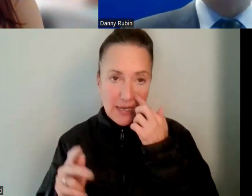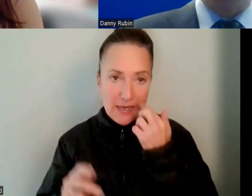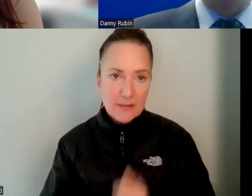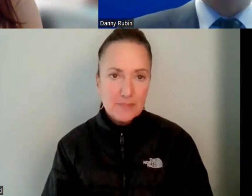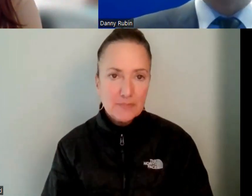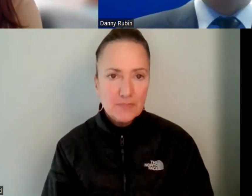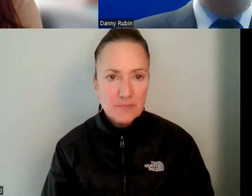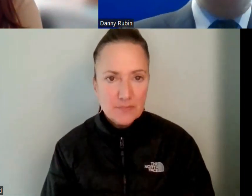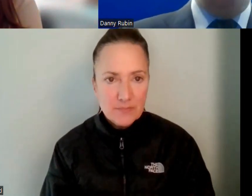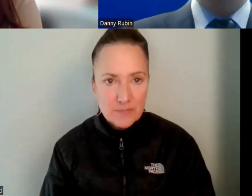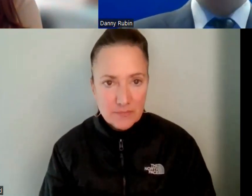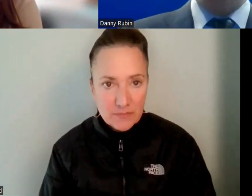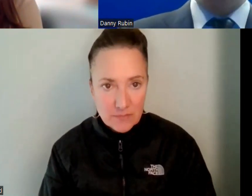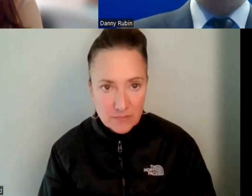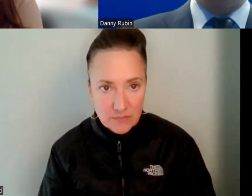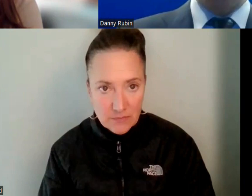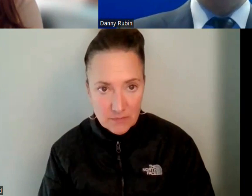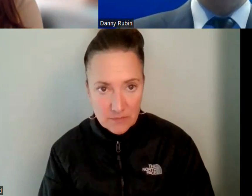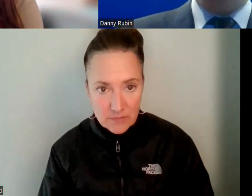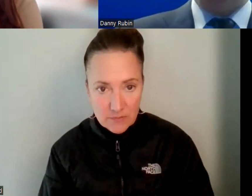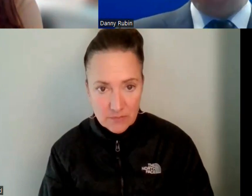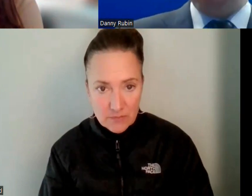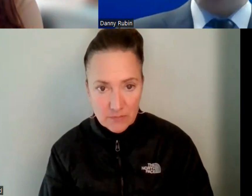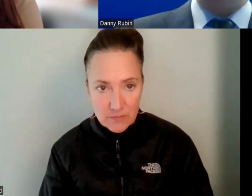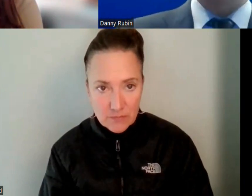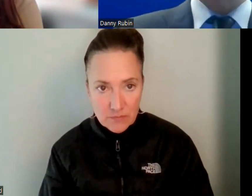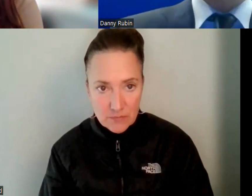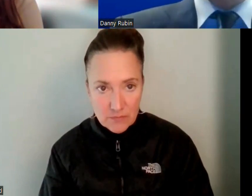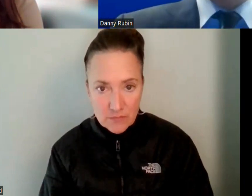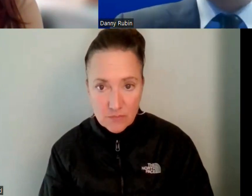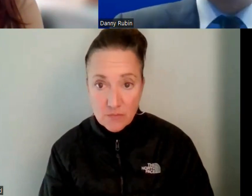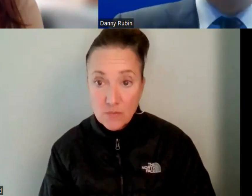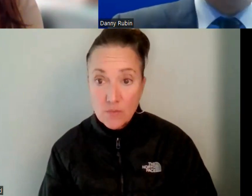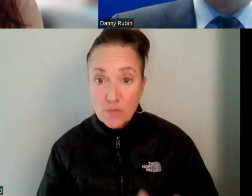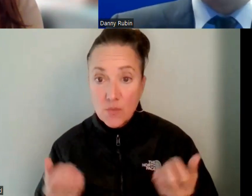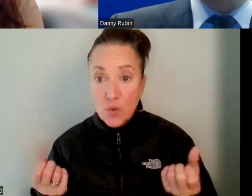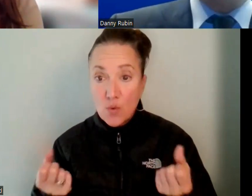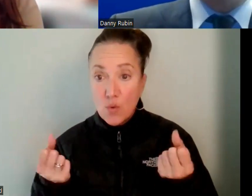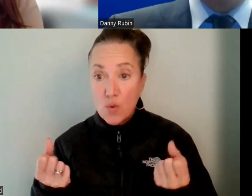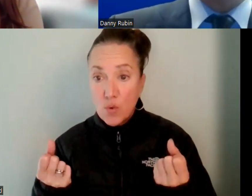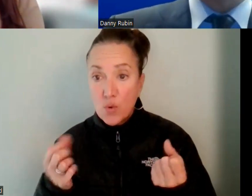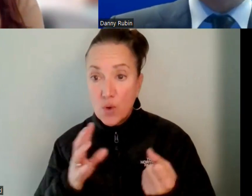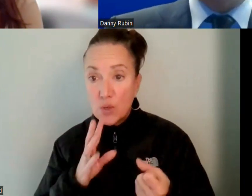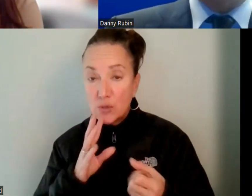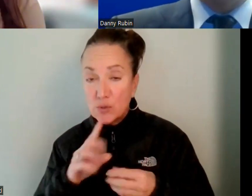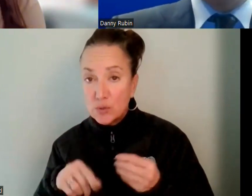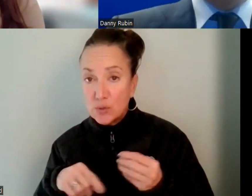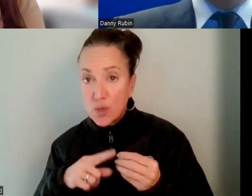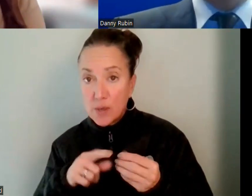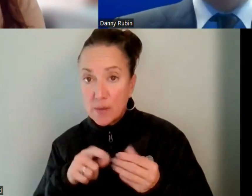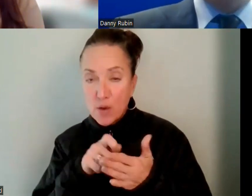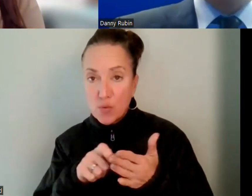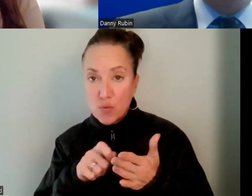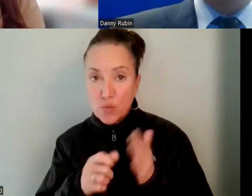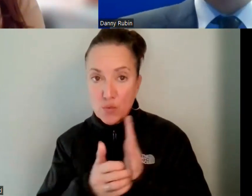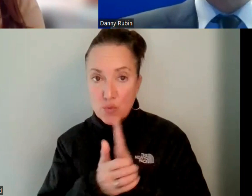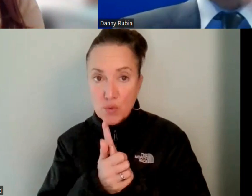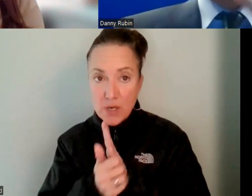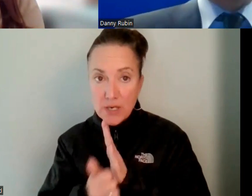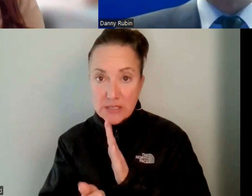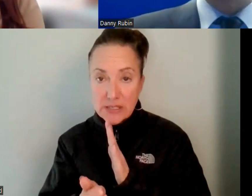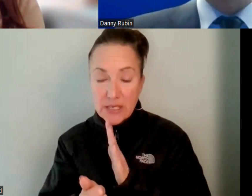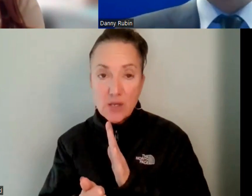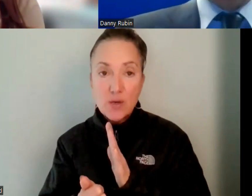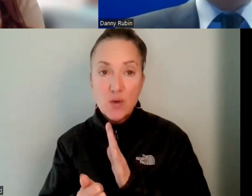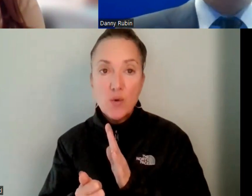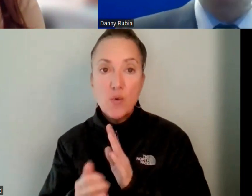Now we're going to Mhm. take Maahi, stay with us. We're going to do this all together. We talk a lot in our program about writing skills. On our Mhm. webinars